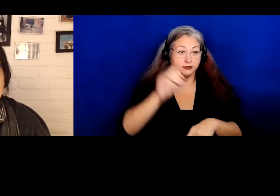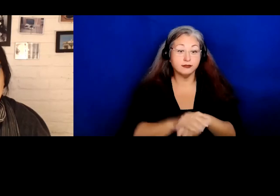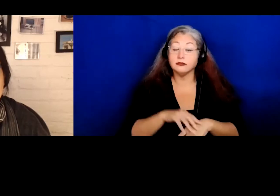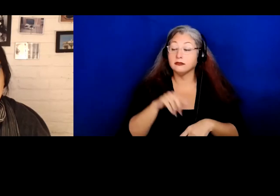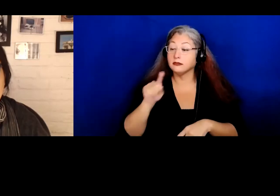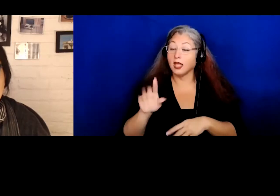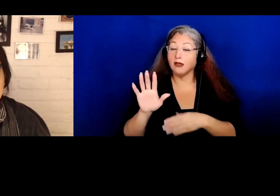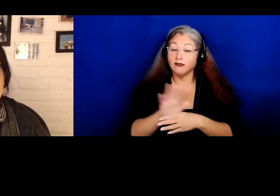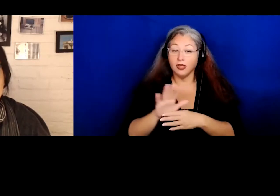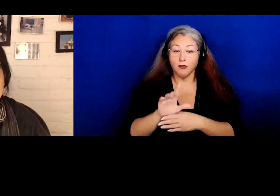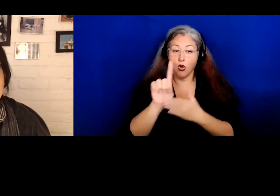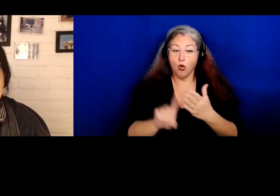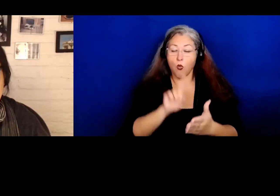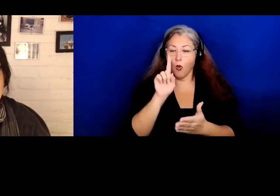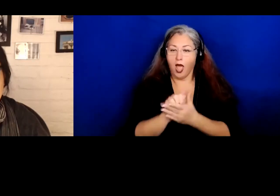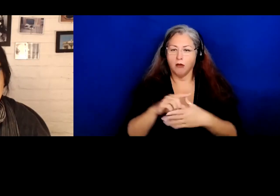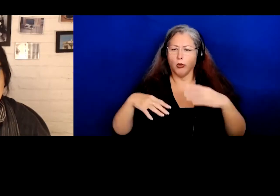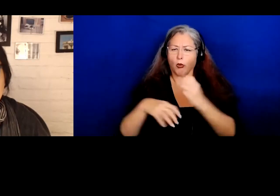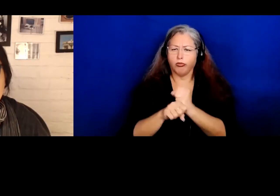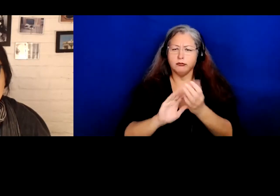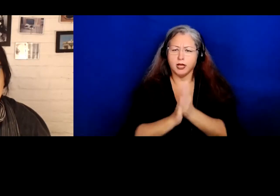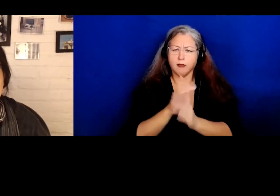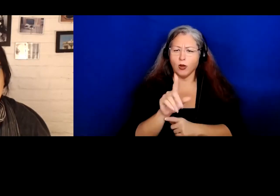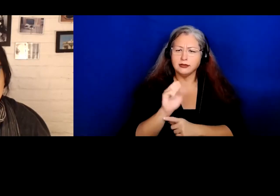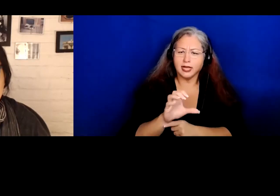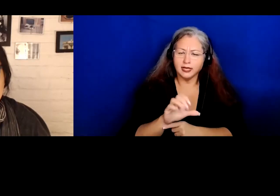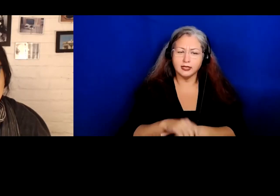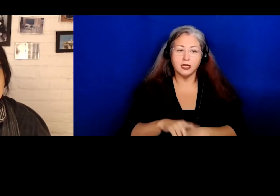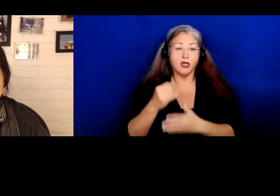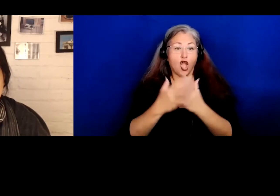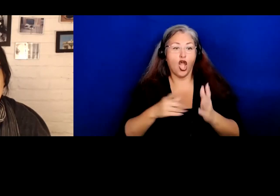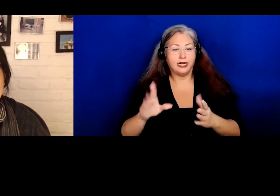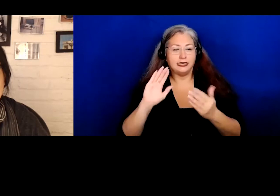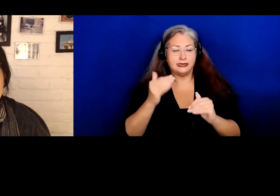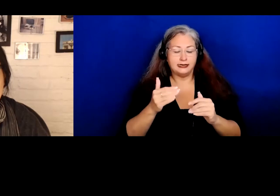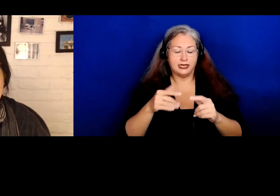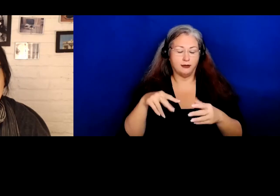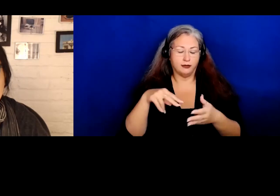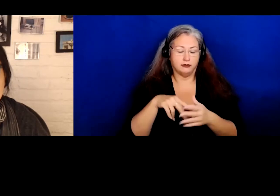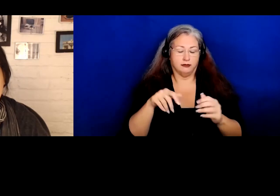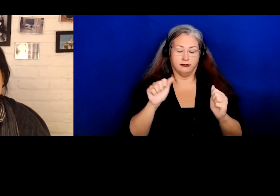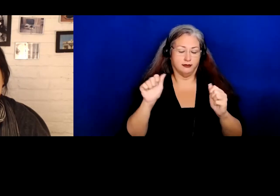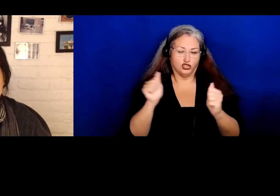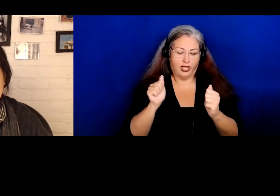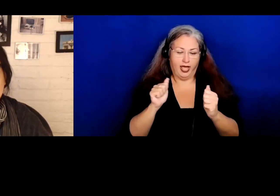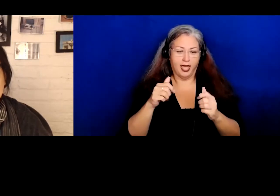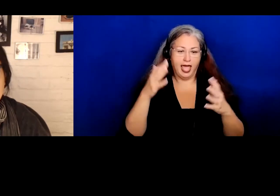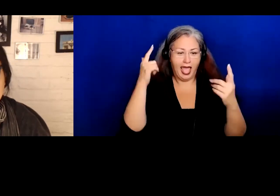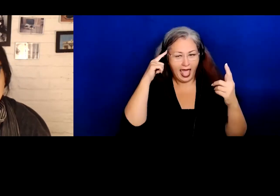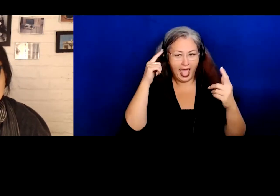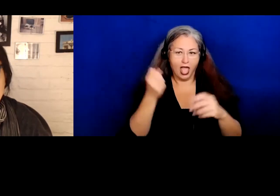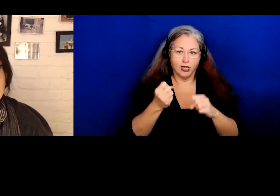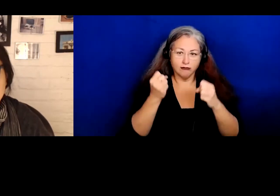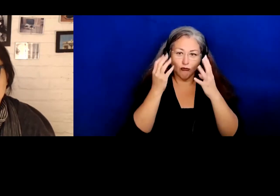1 hour is collapsed into 1 second. The artist appears to shudder slightly in place. His hair sprouts